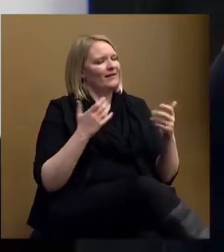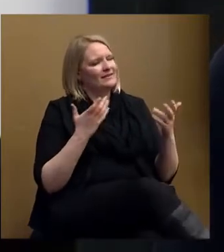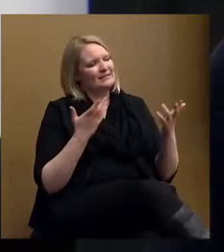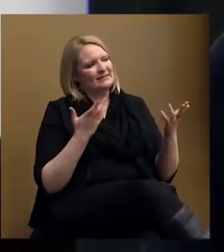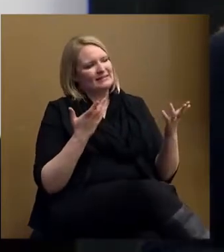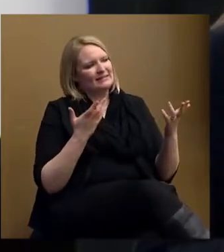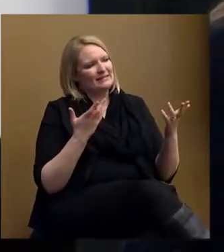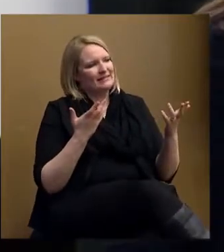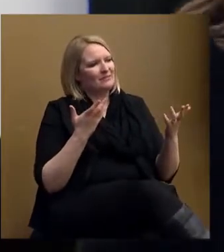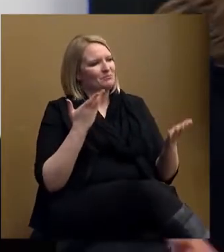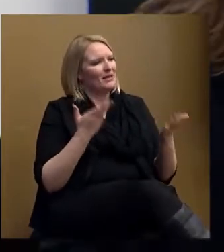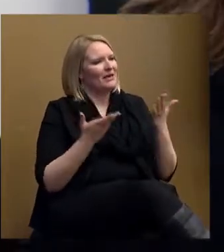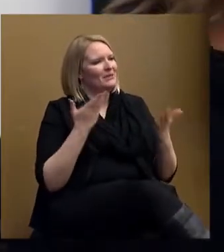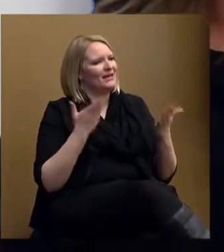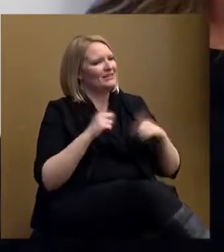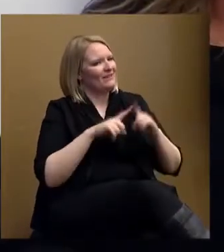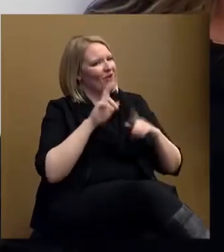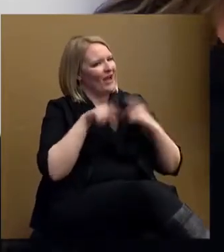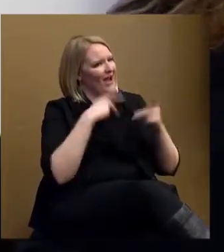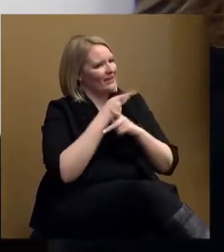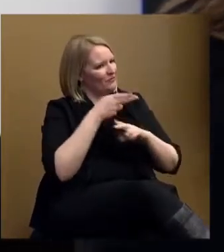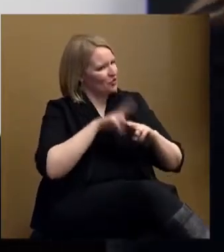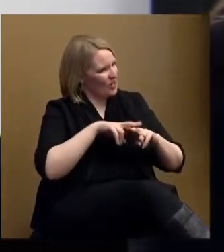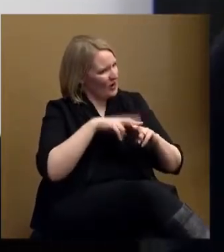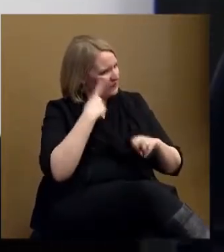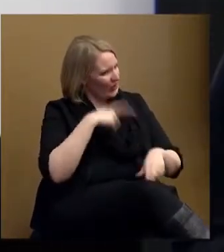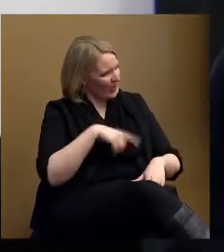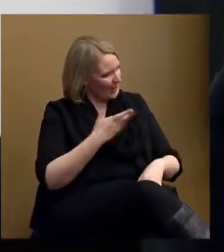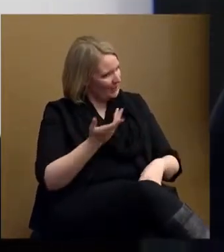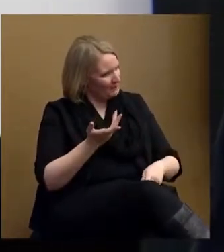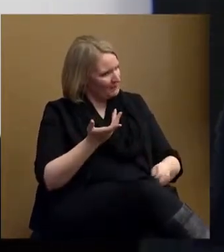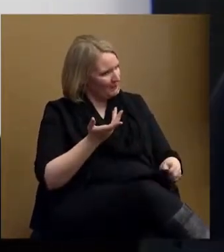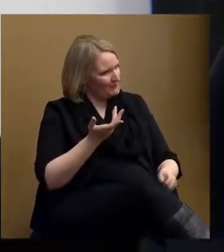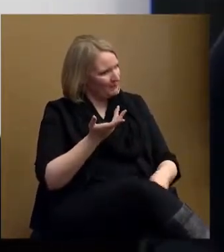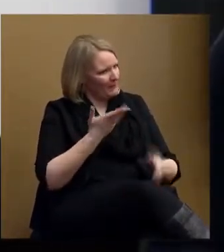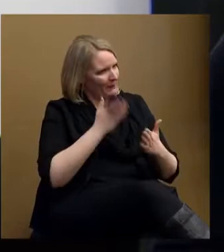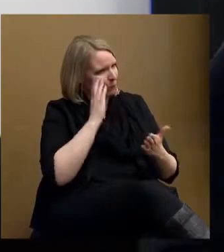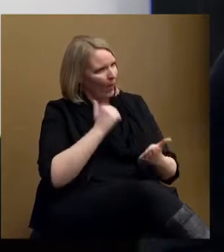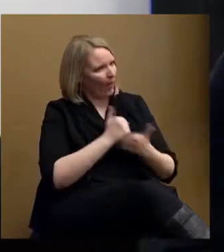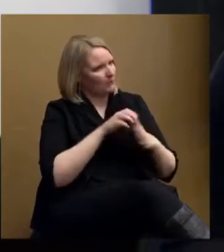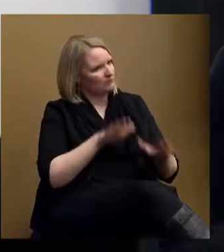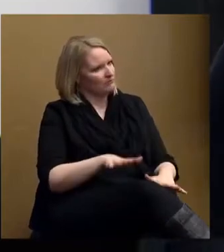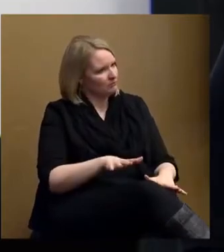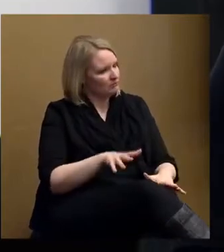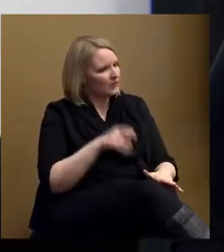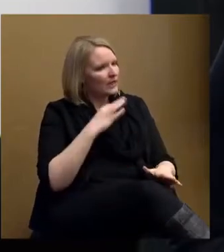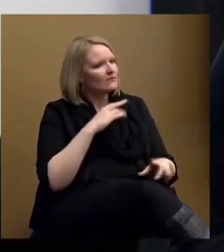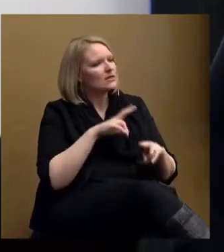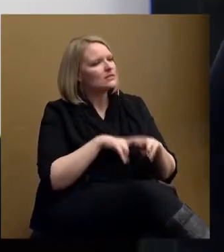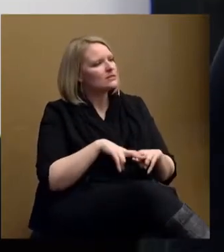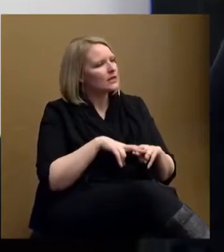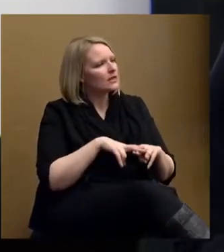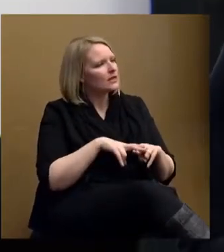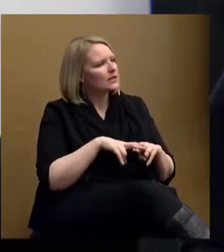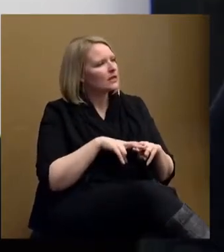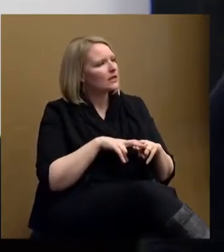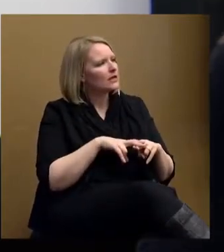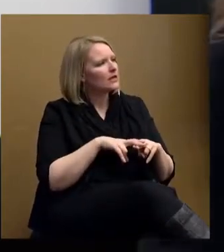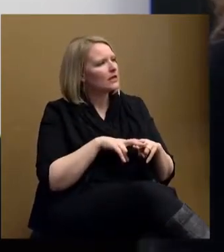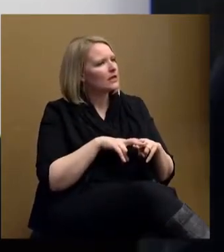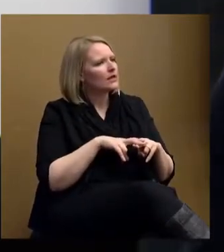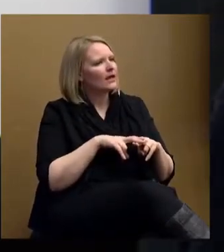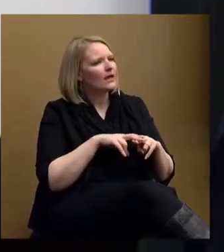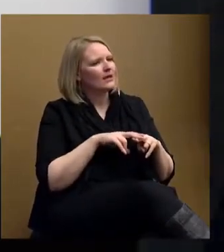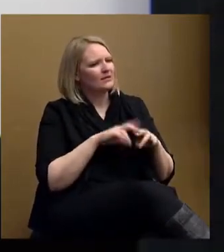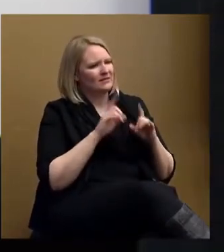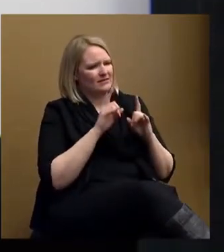I might even think of different chair options for him that might help. You know, if he's sitting on a capsule chair,